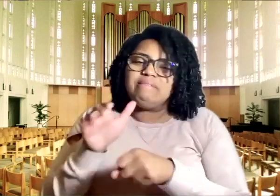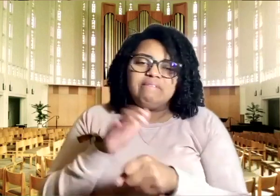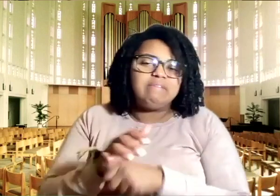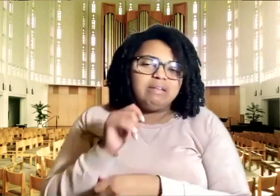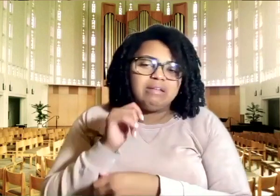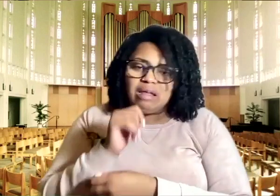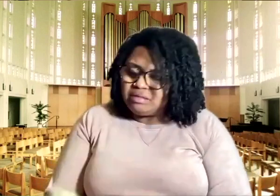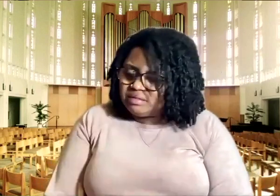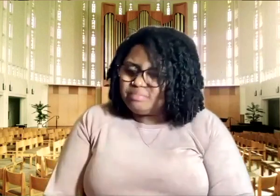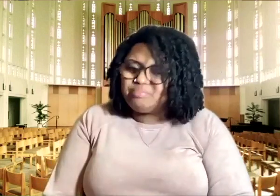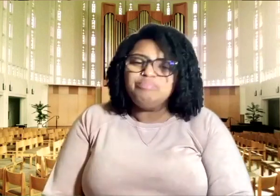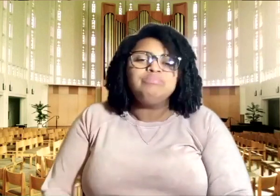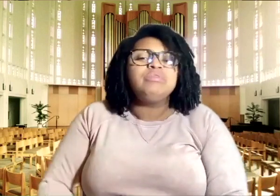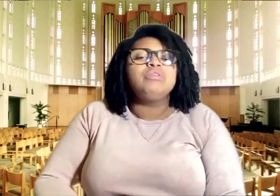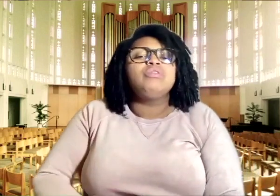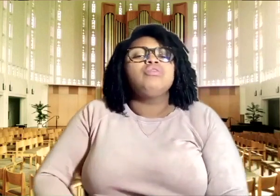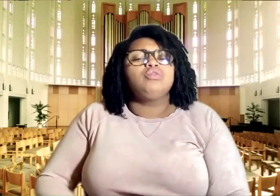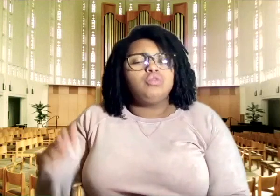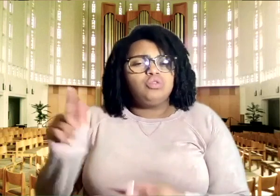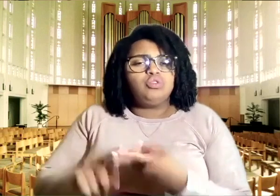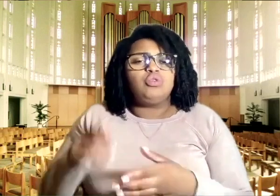to end gun violence,